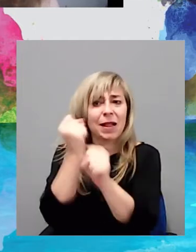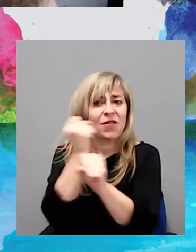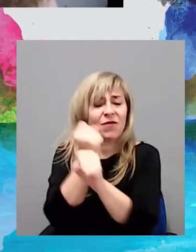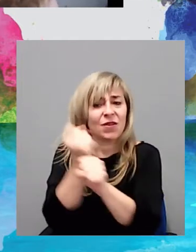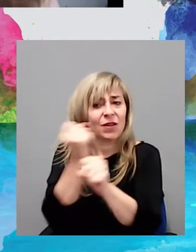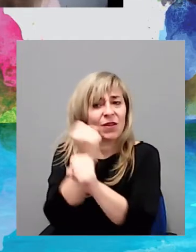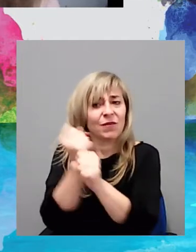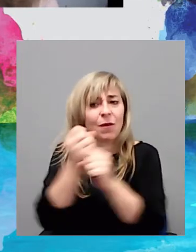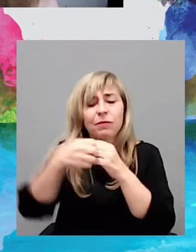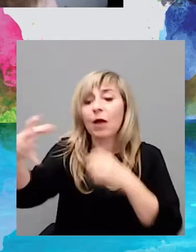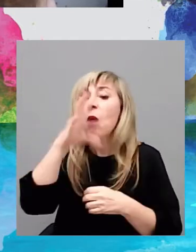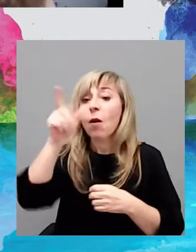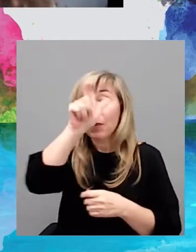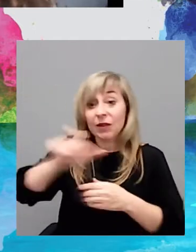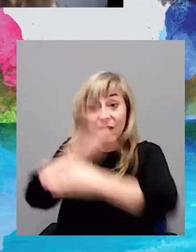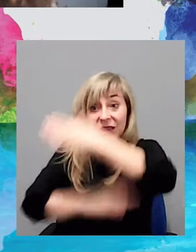Normally,